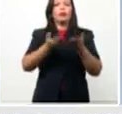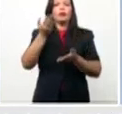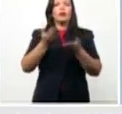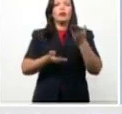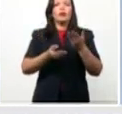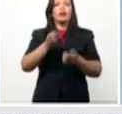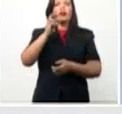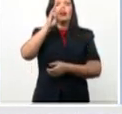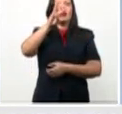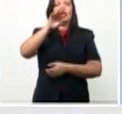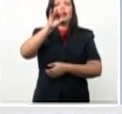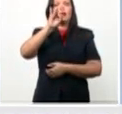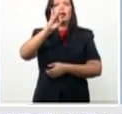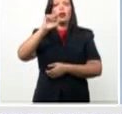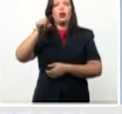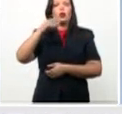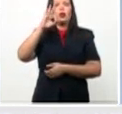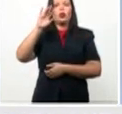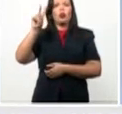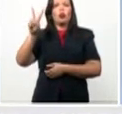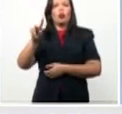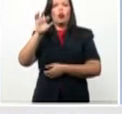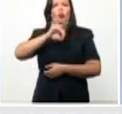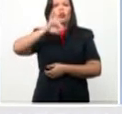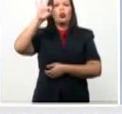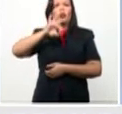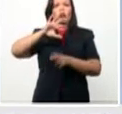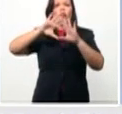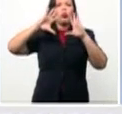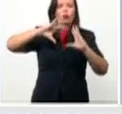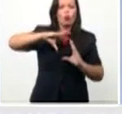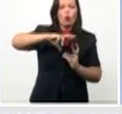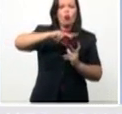cases reported in the world.